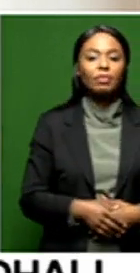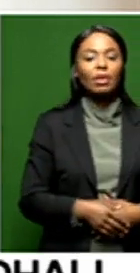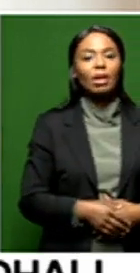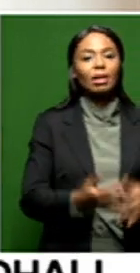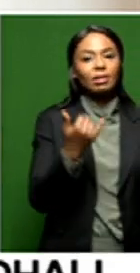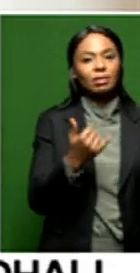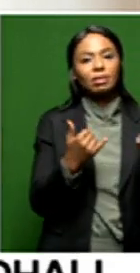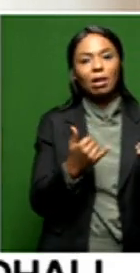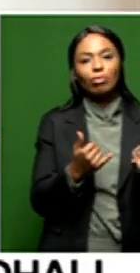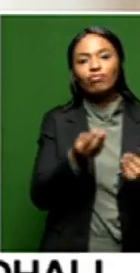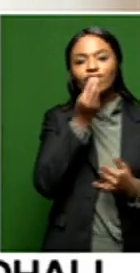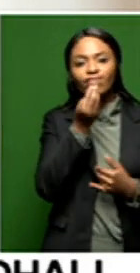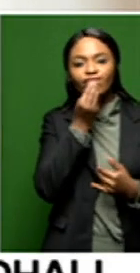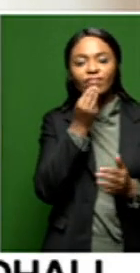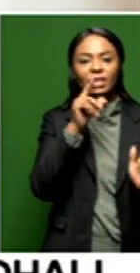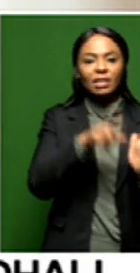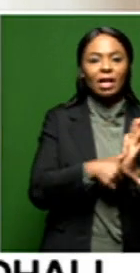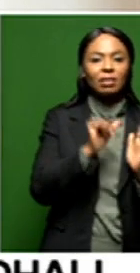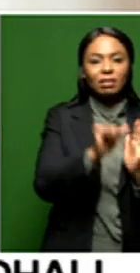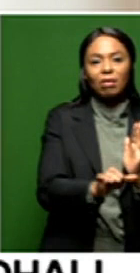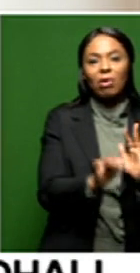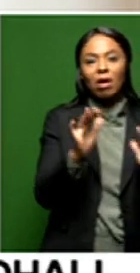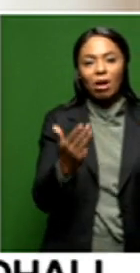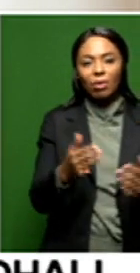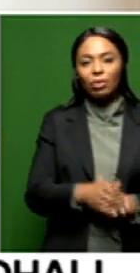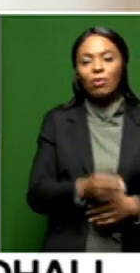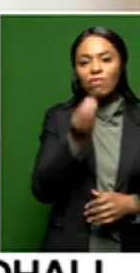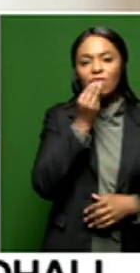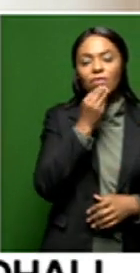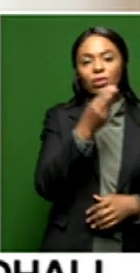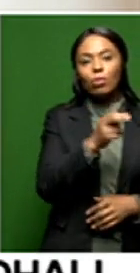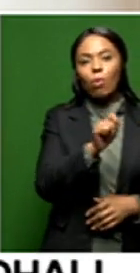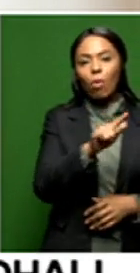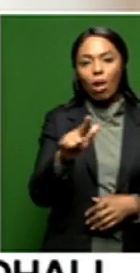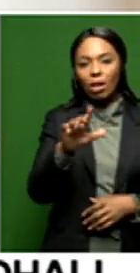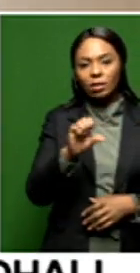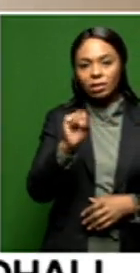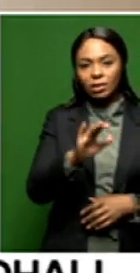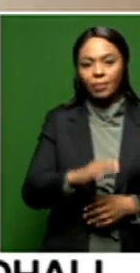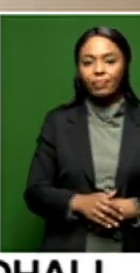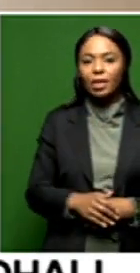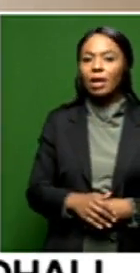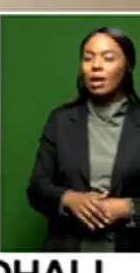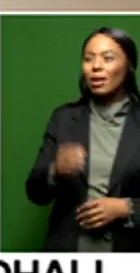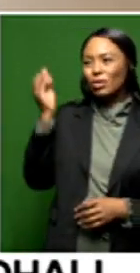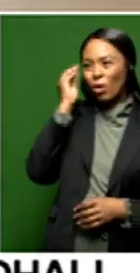style offered at these food halls? Well, the most important thing is when you arrive, you don't always know what you want to